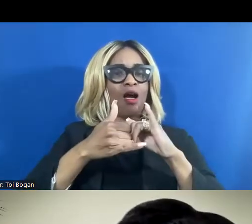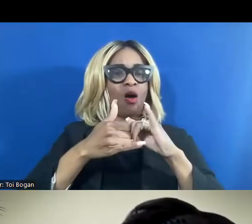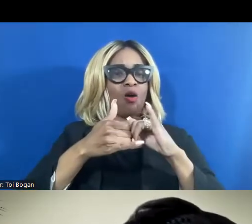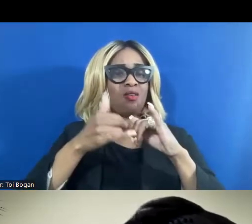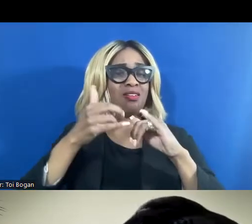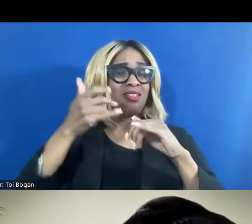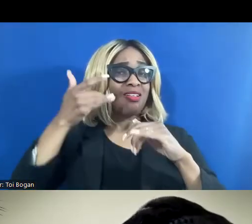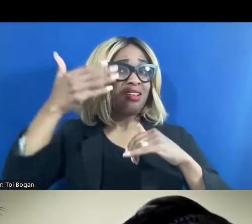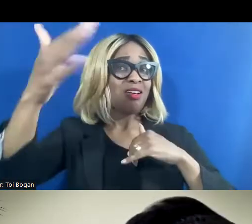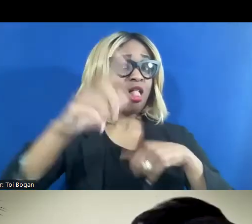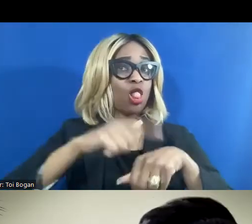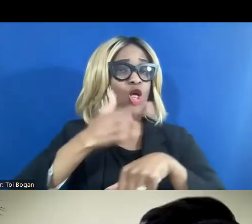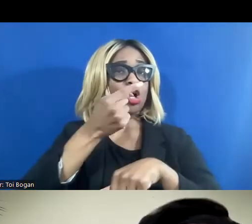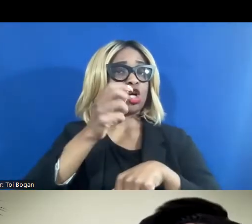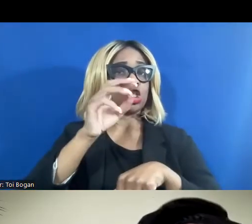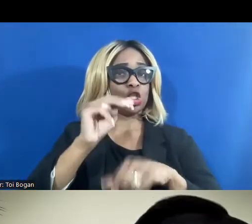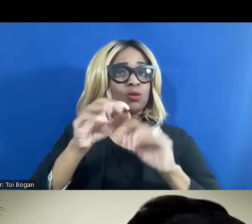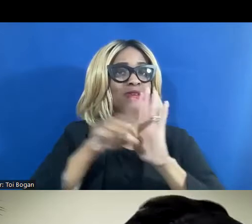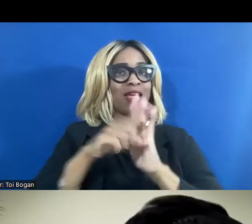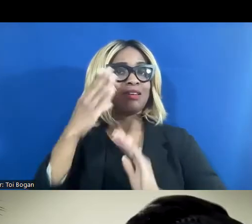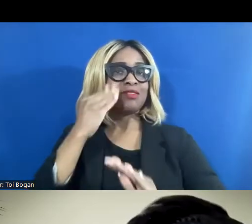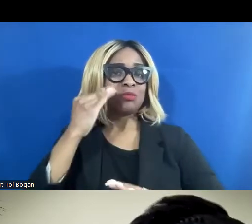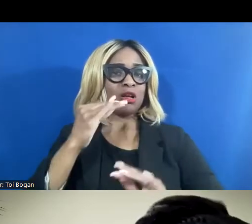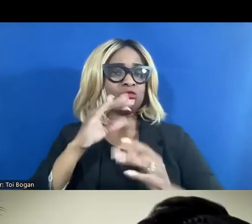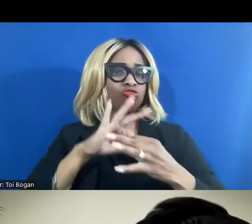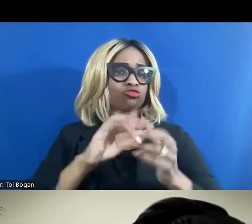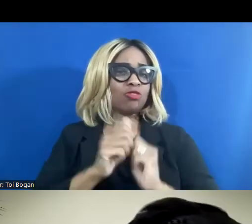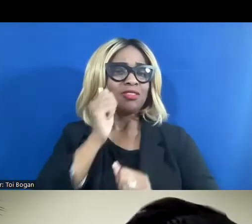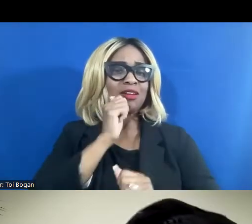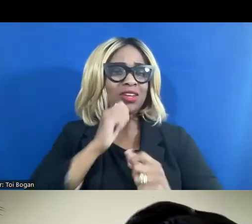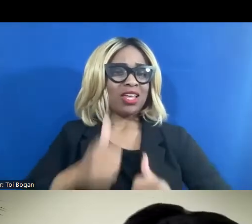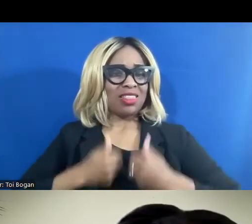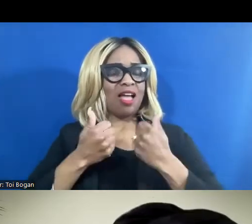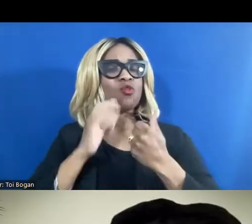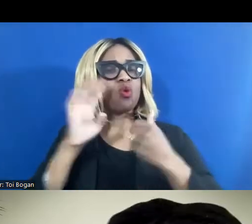long-term negative experiences in day-to-day can add to our stress level